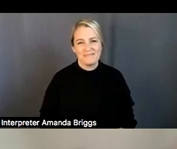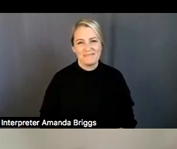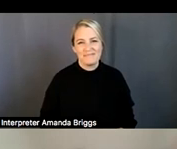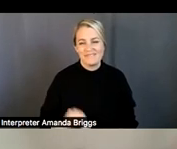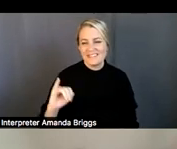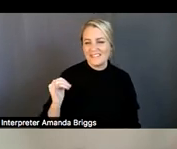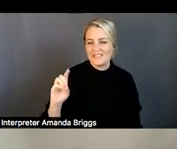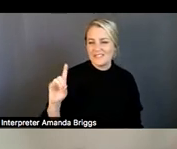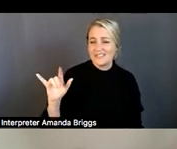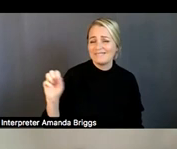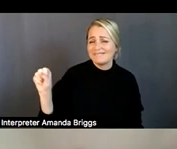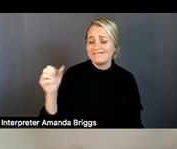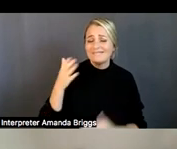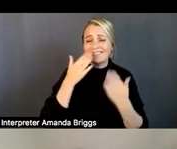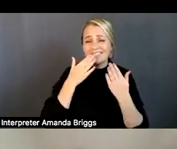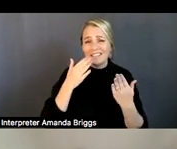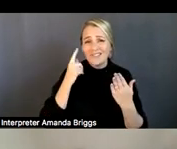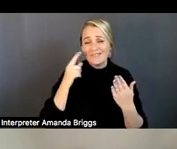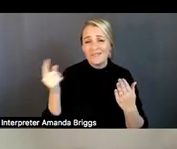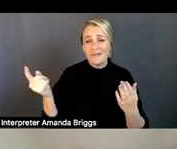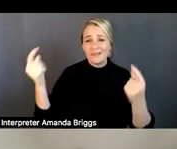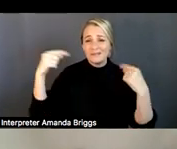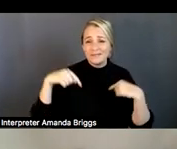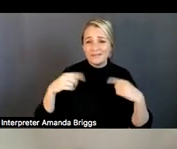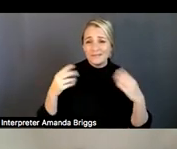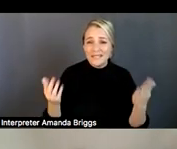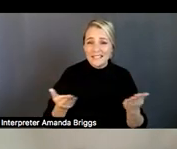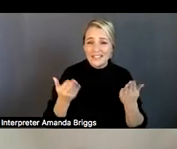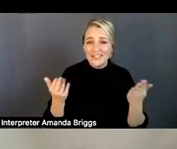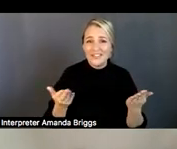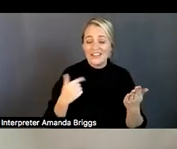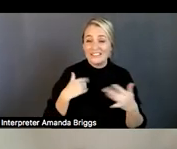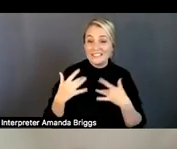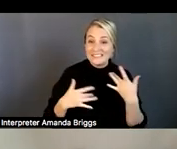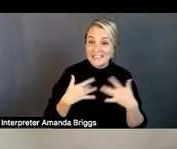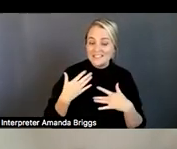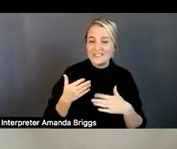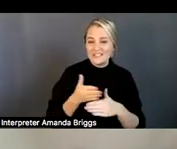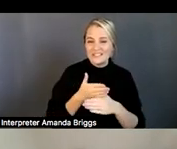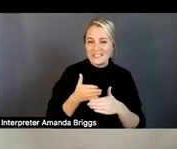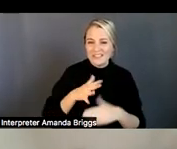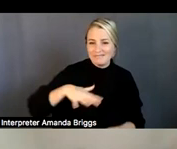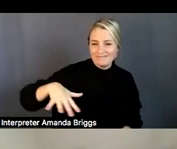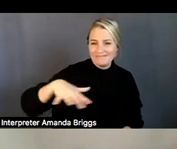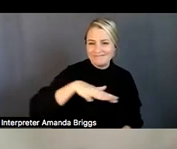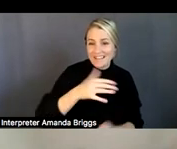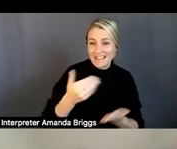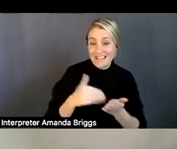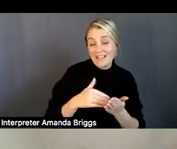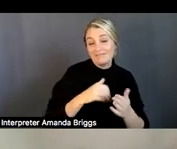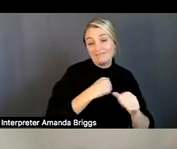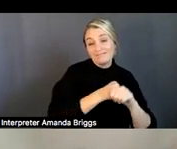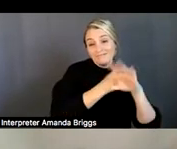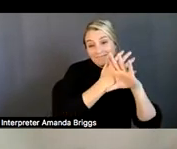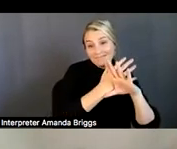Yeah, just thank you all for being here. And yeah, excited to share space again live or async with those of you